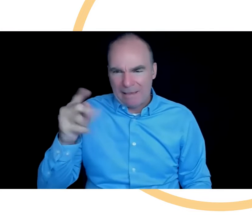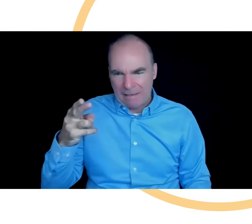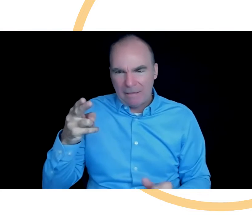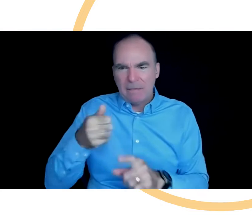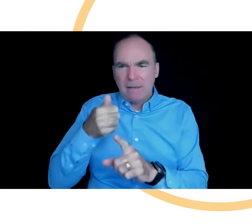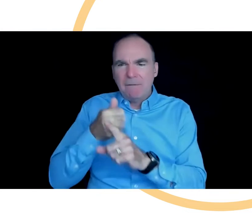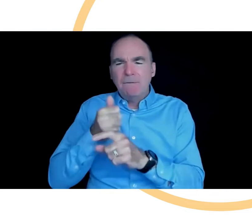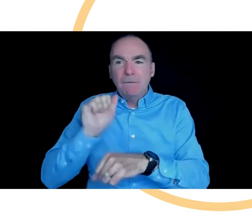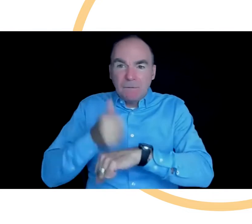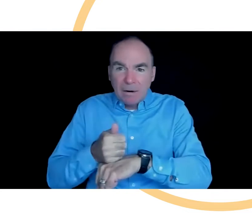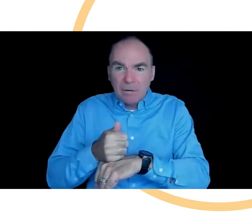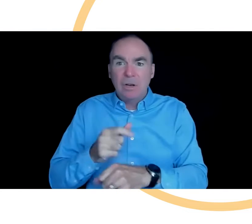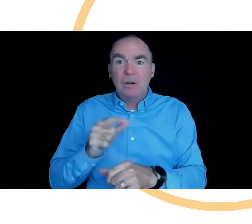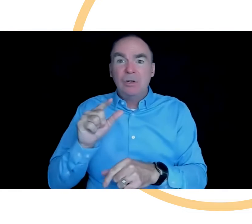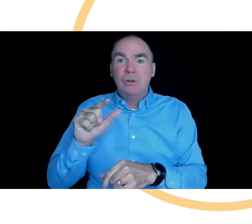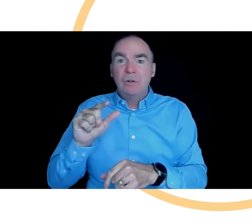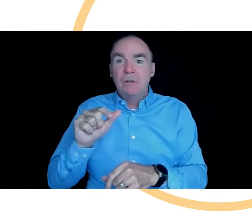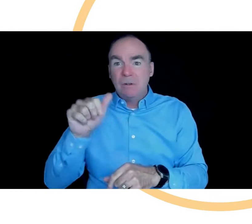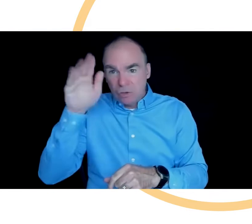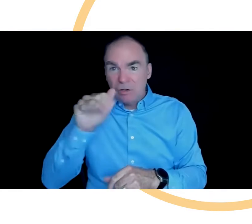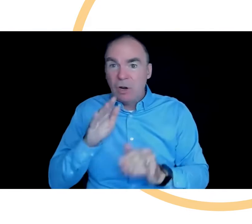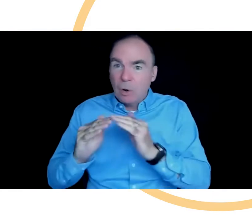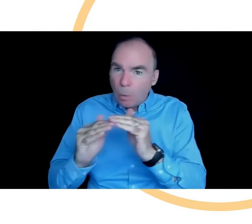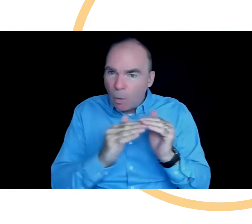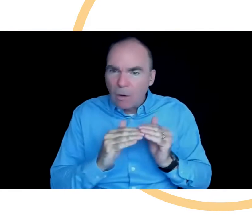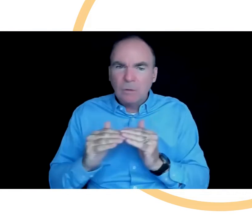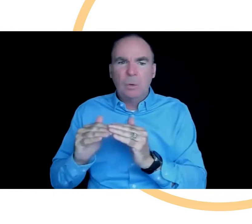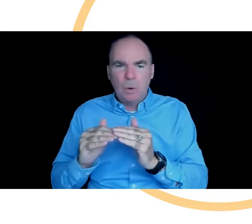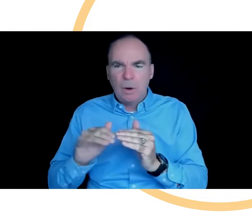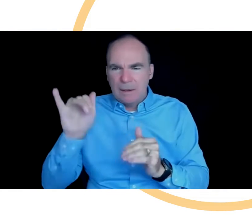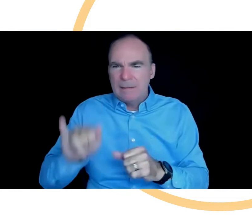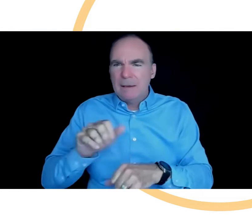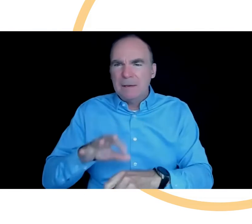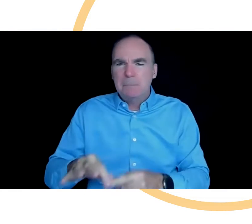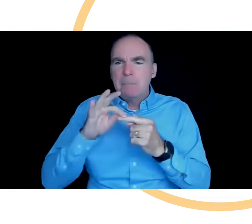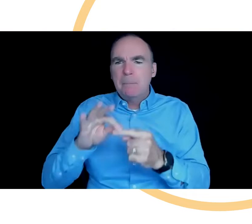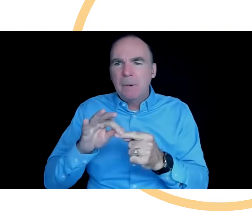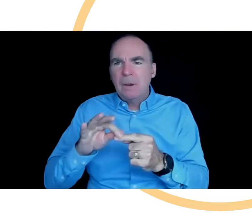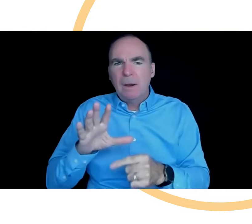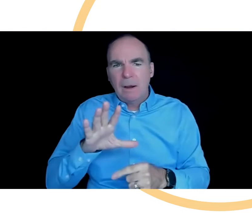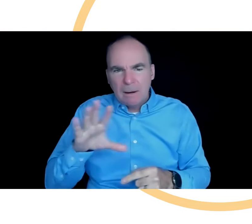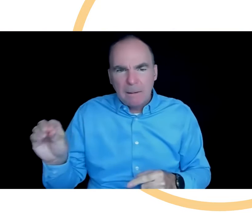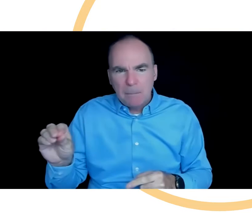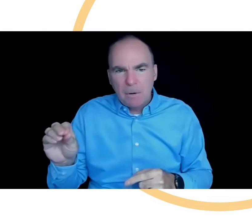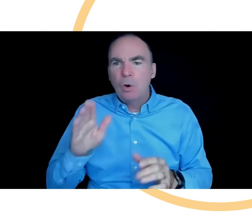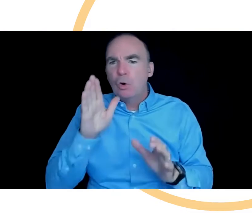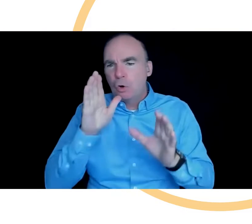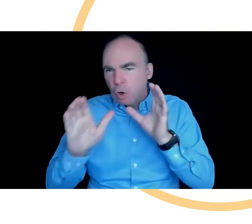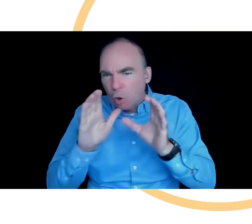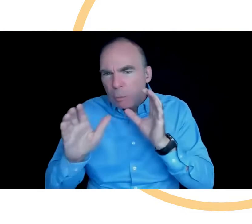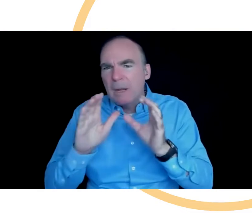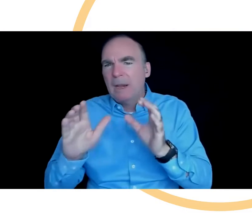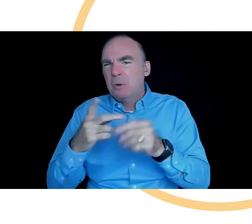equality, and the founder of Users, a startup company specialized in paper art gamification related